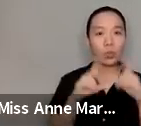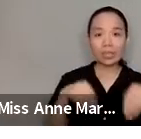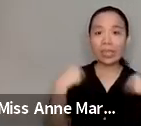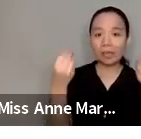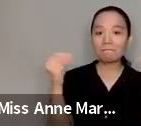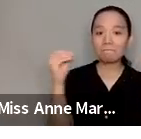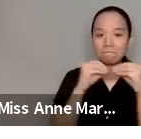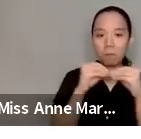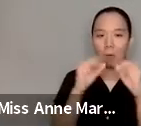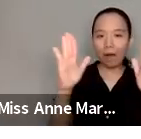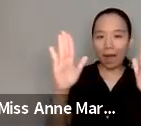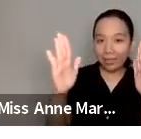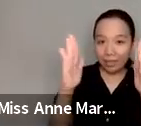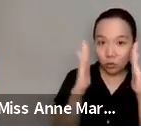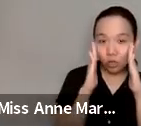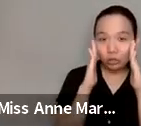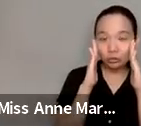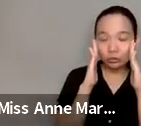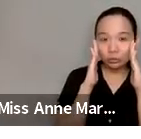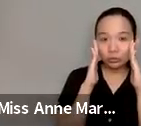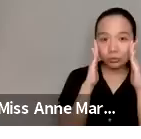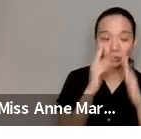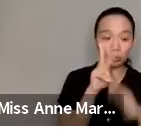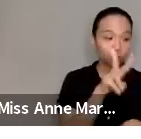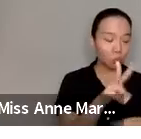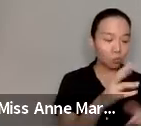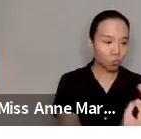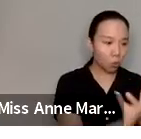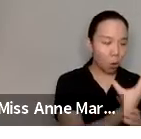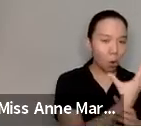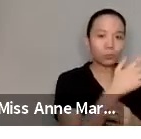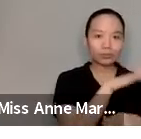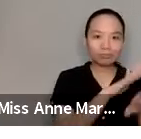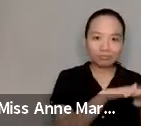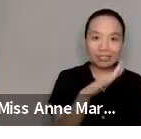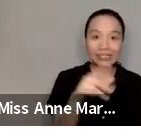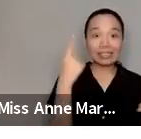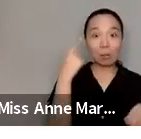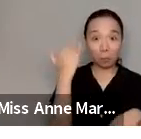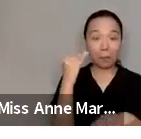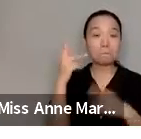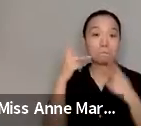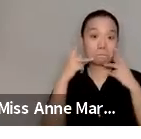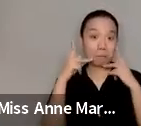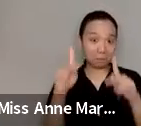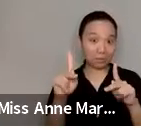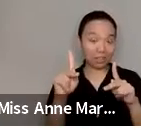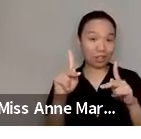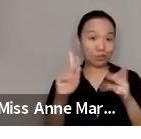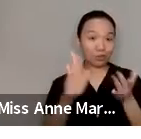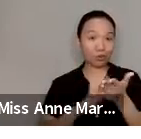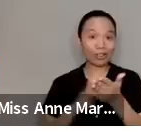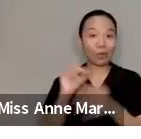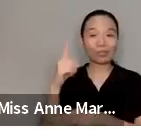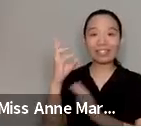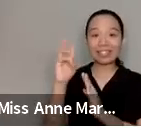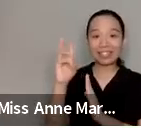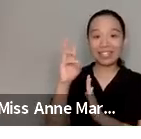more attention to my two growing kids, since public school teachers report for 6 hours a